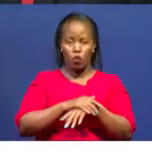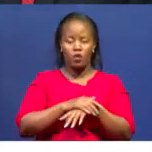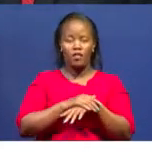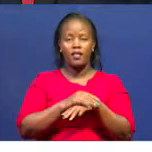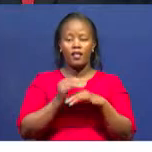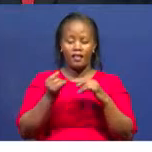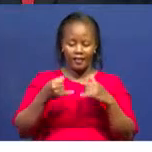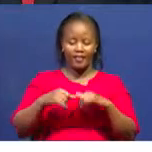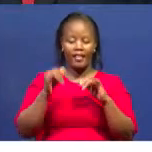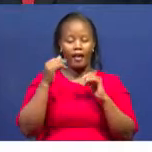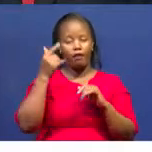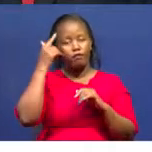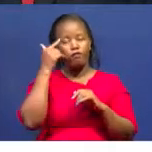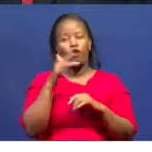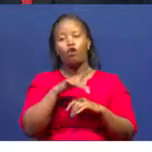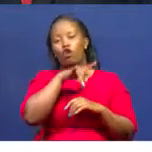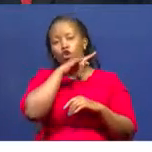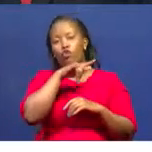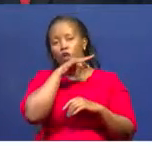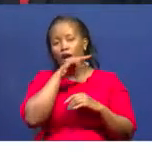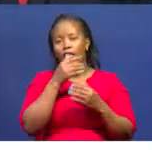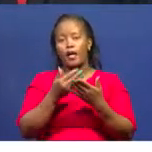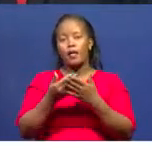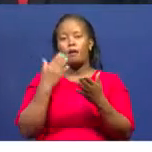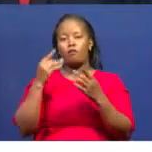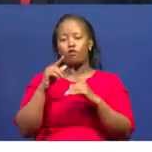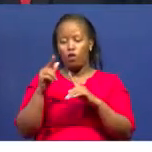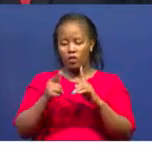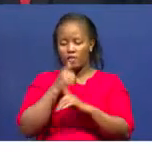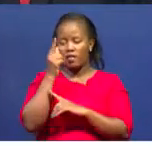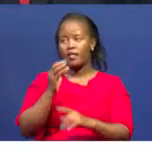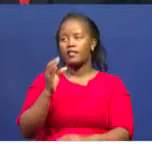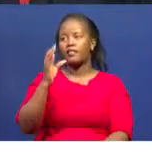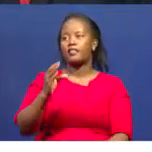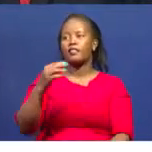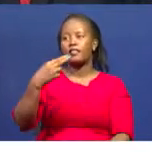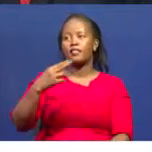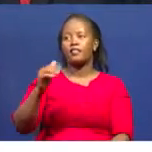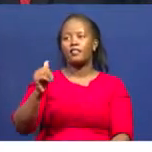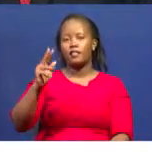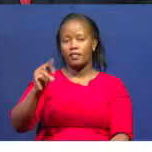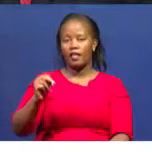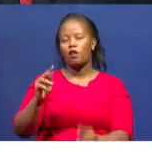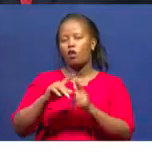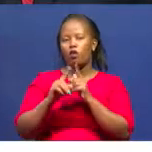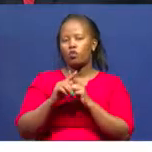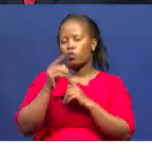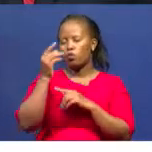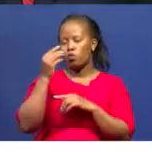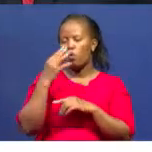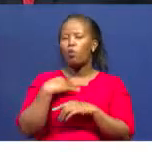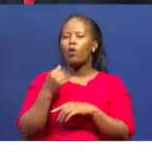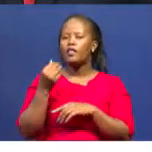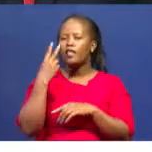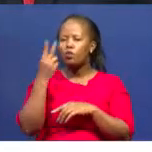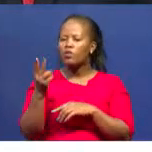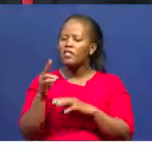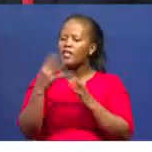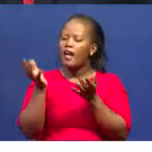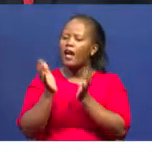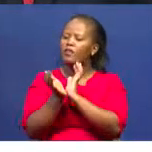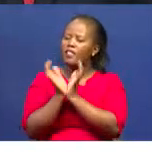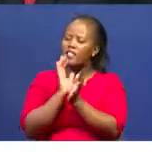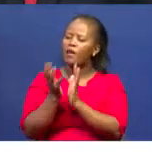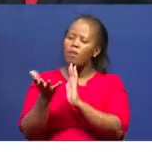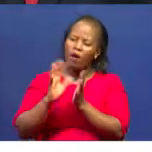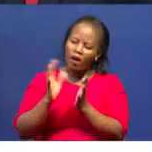Uganda ahead of CHAN, because they were using it to also test the facilities and some of the things